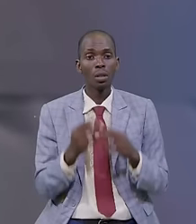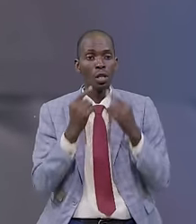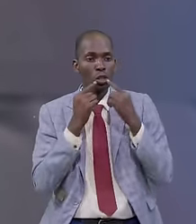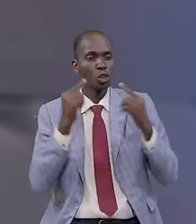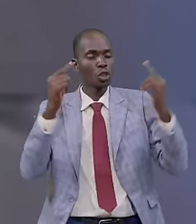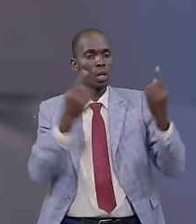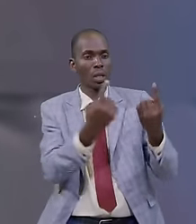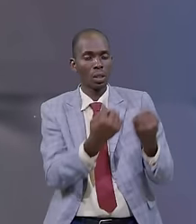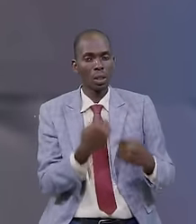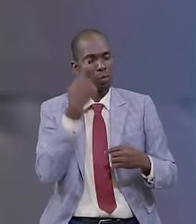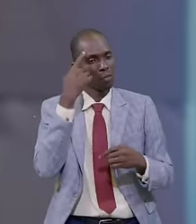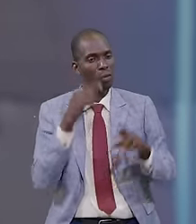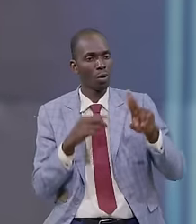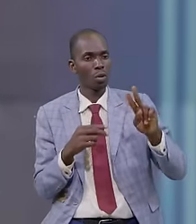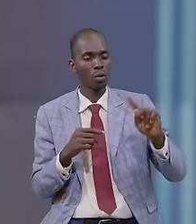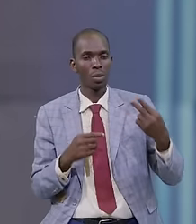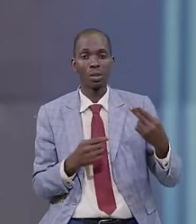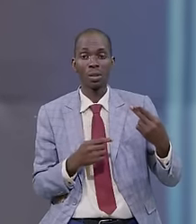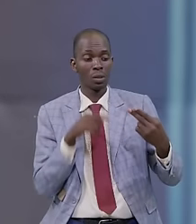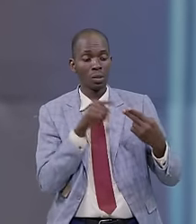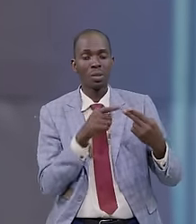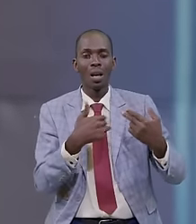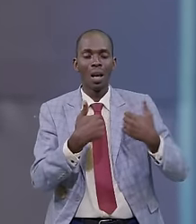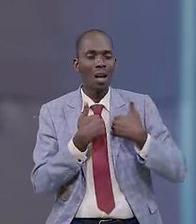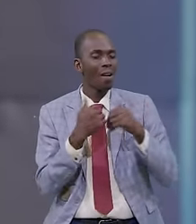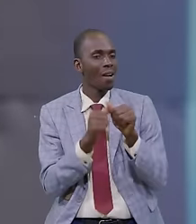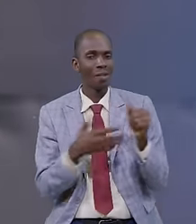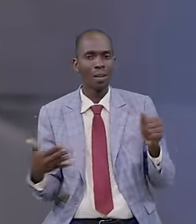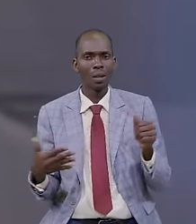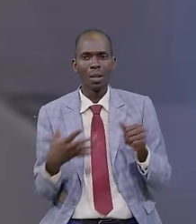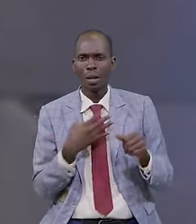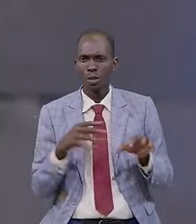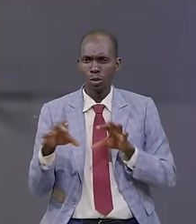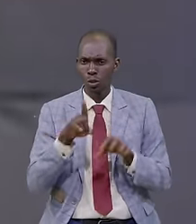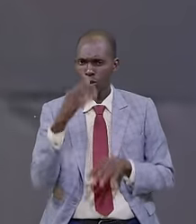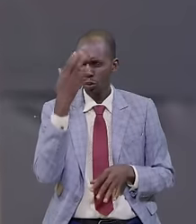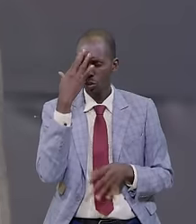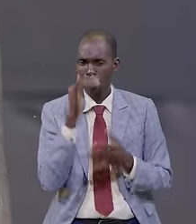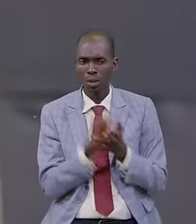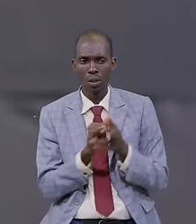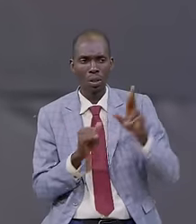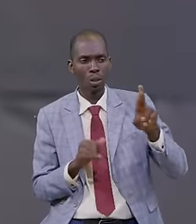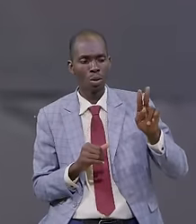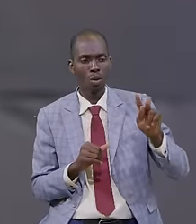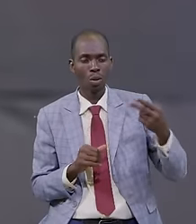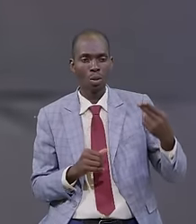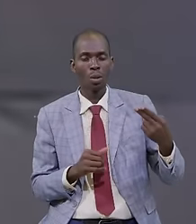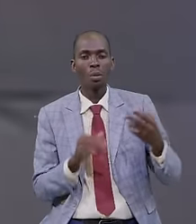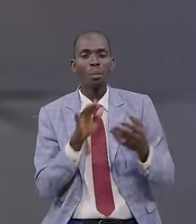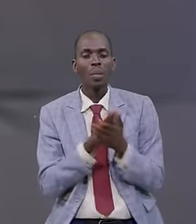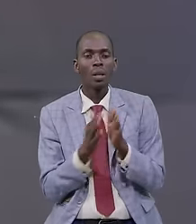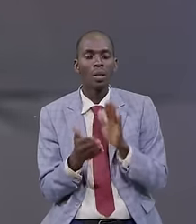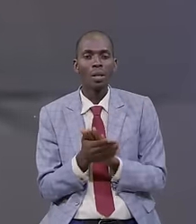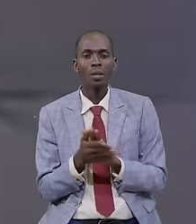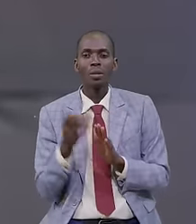had everything. She actually became an ancestress of Jesus Christ.